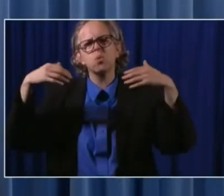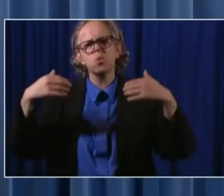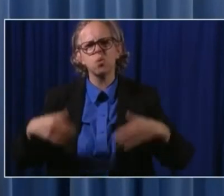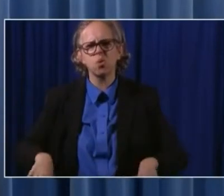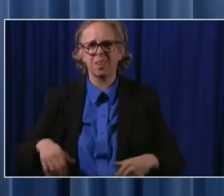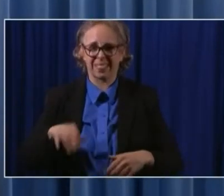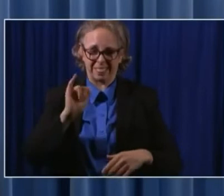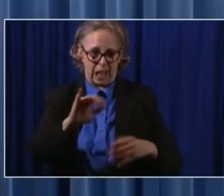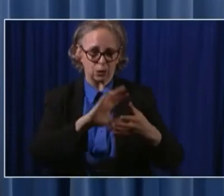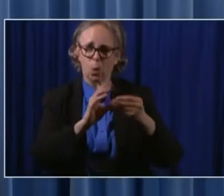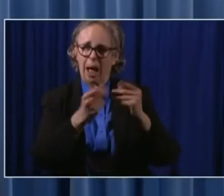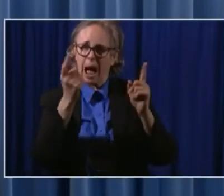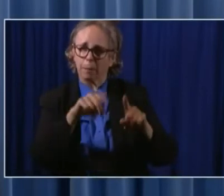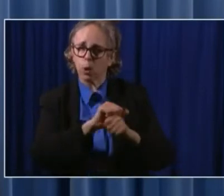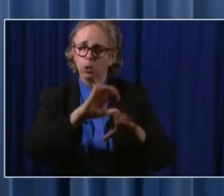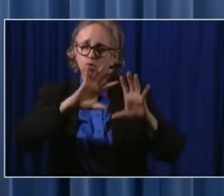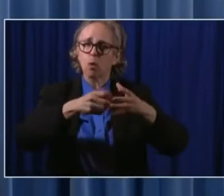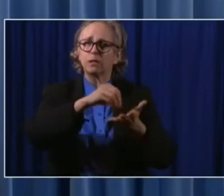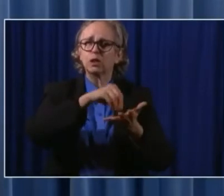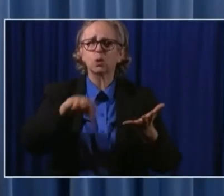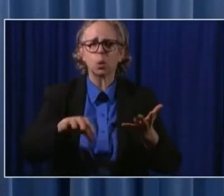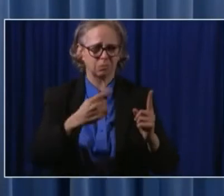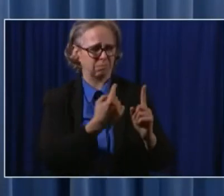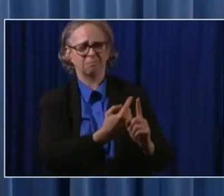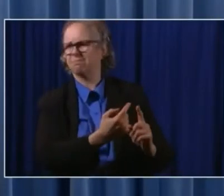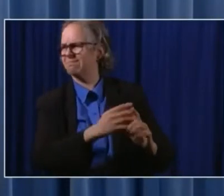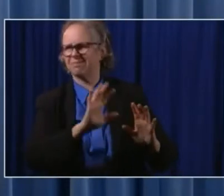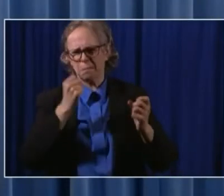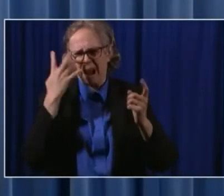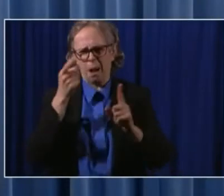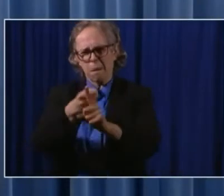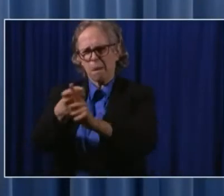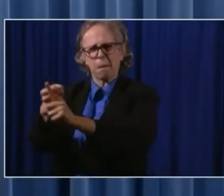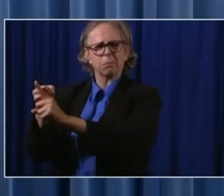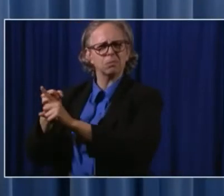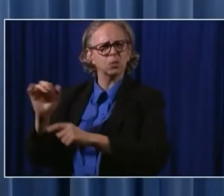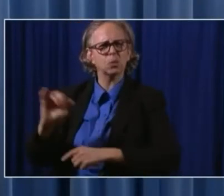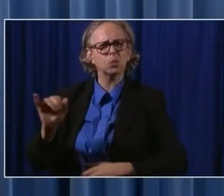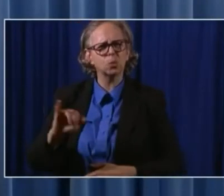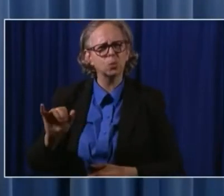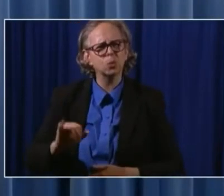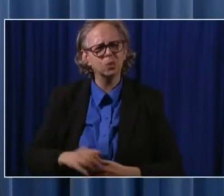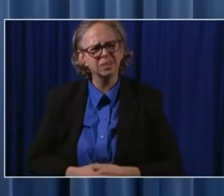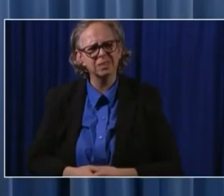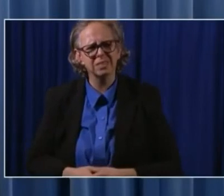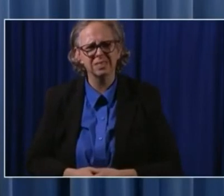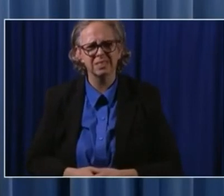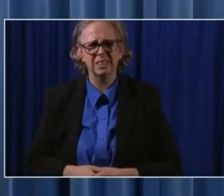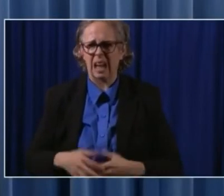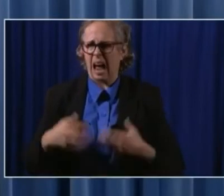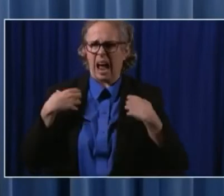We've heard from many of these health departments that they're tracing cases related to out-of-state travel. Trips to